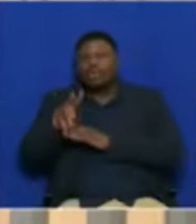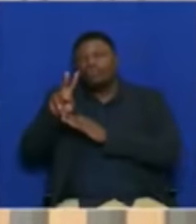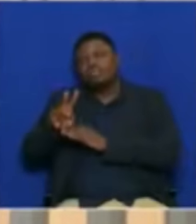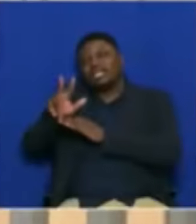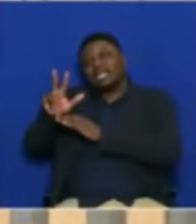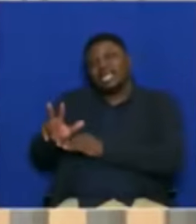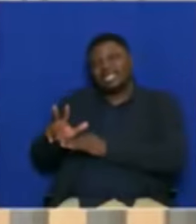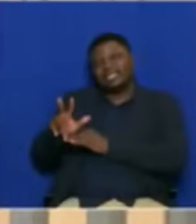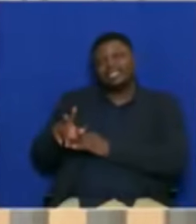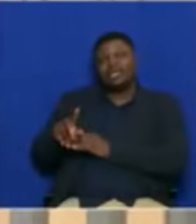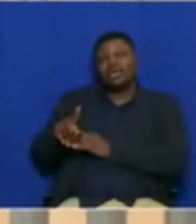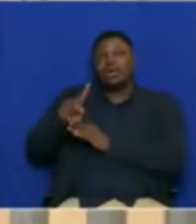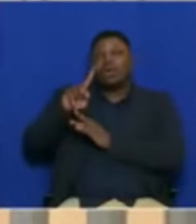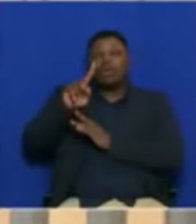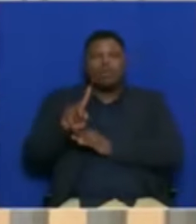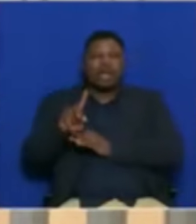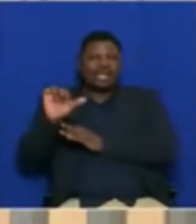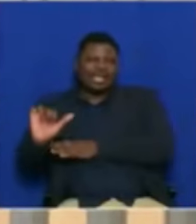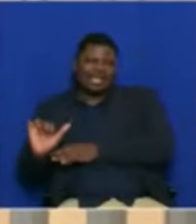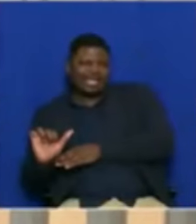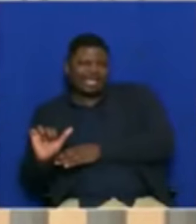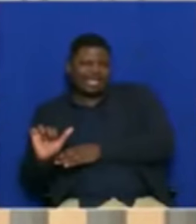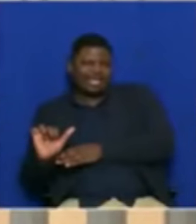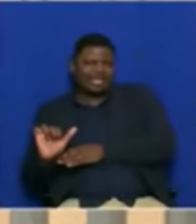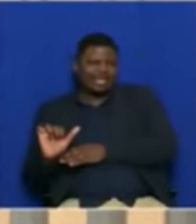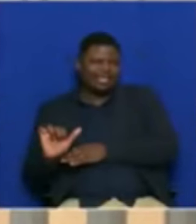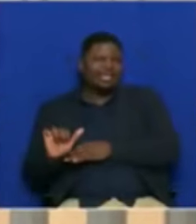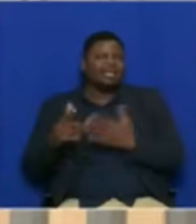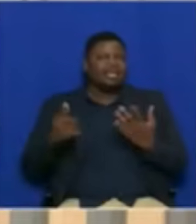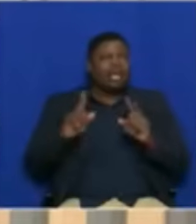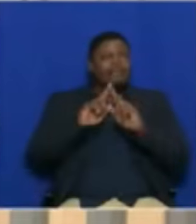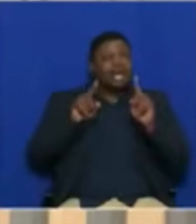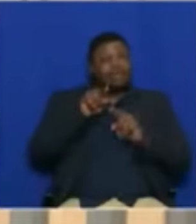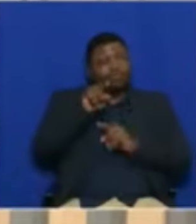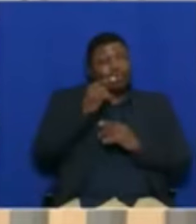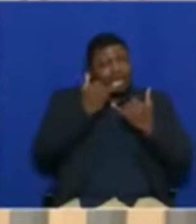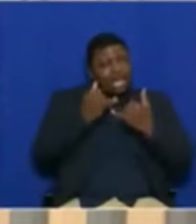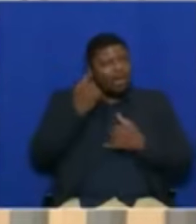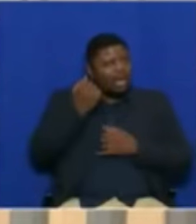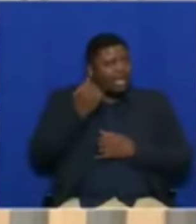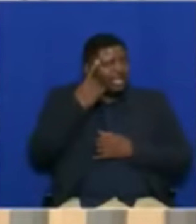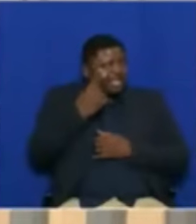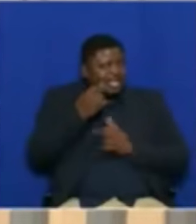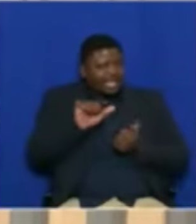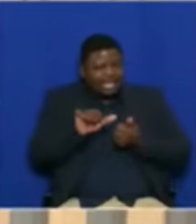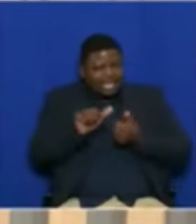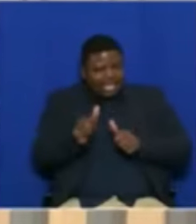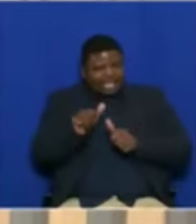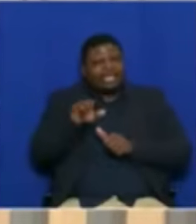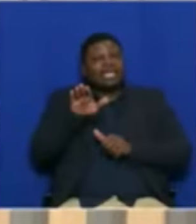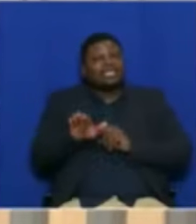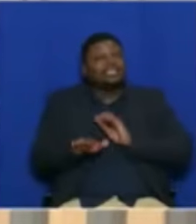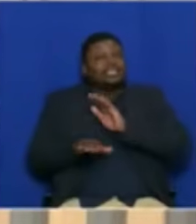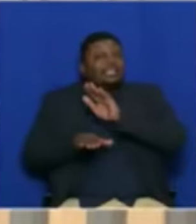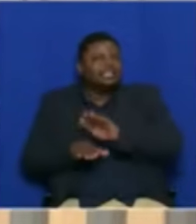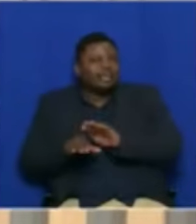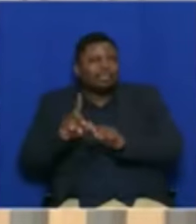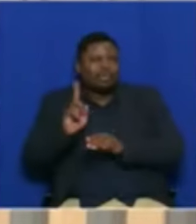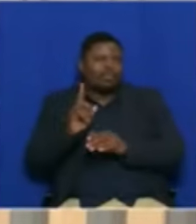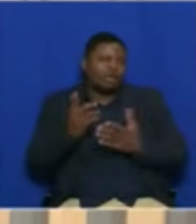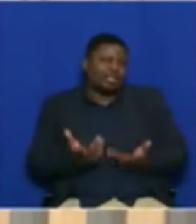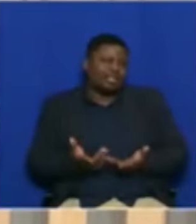I understand what our next step is. It's perhaps then I think, yeah, the inquiry is best addressed